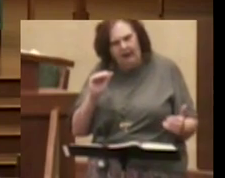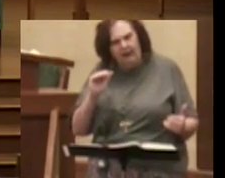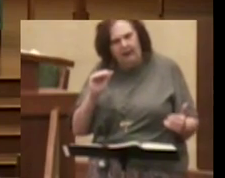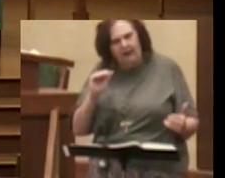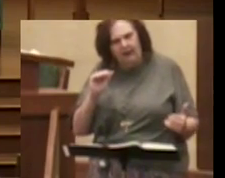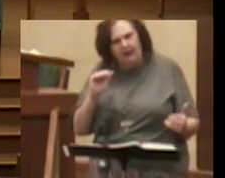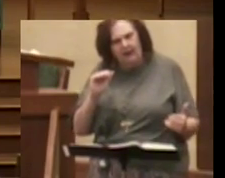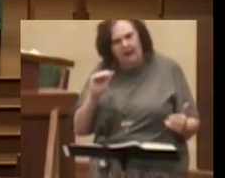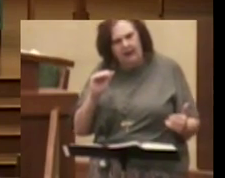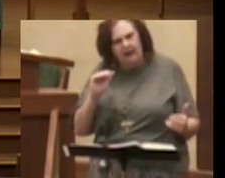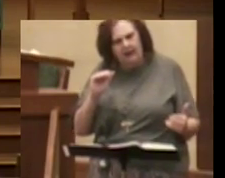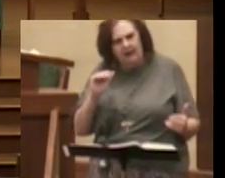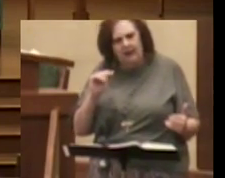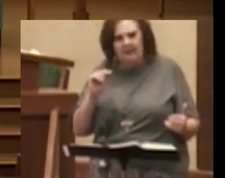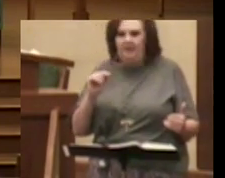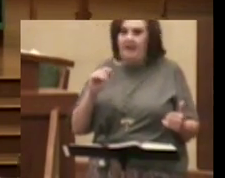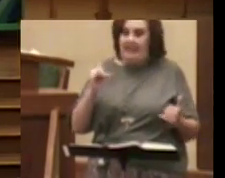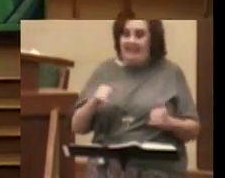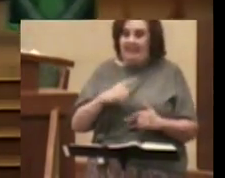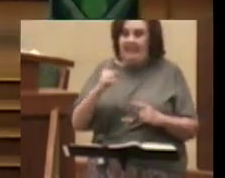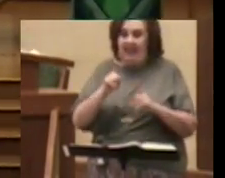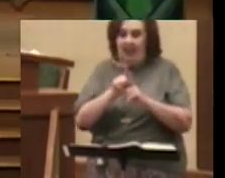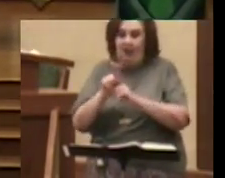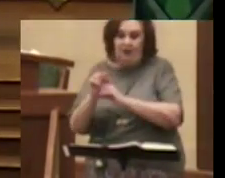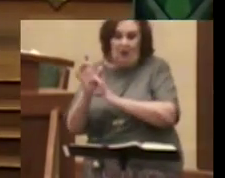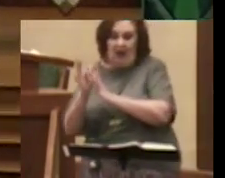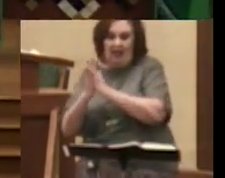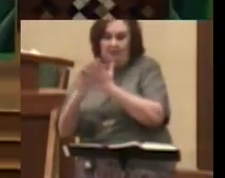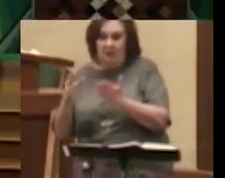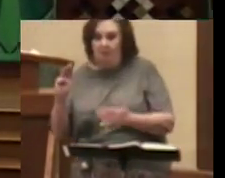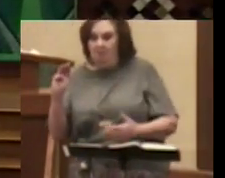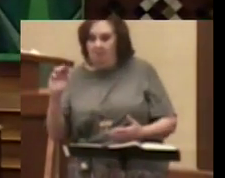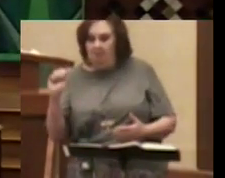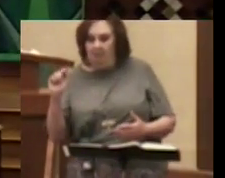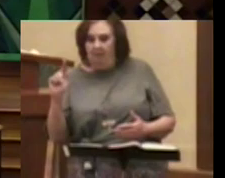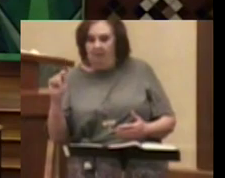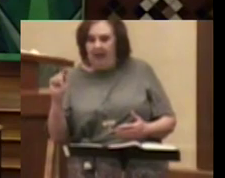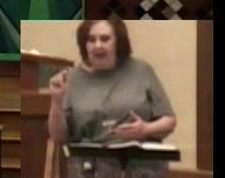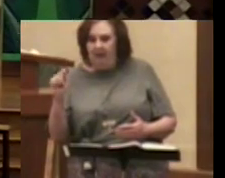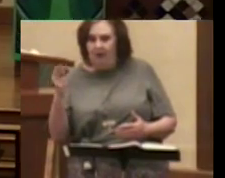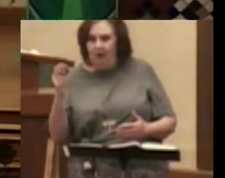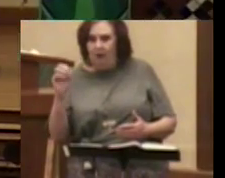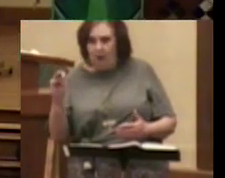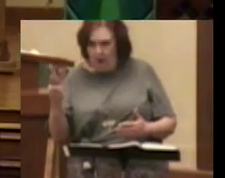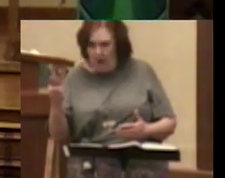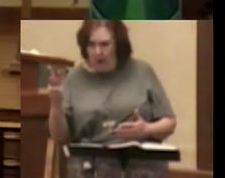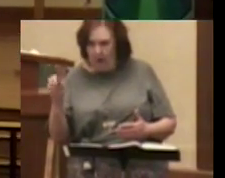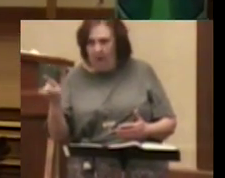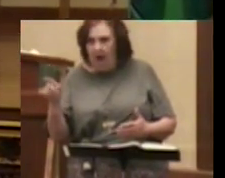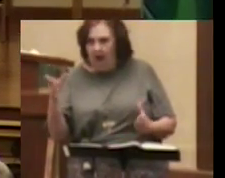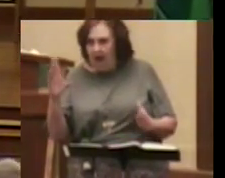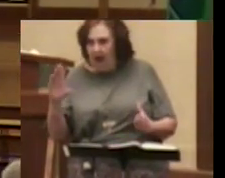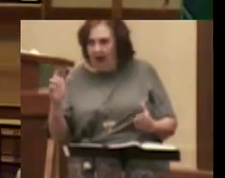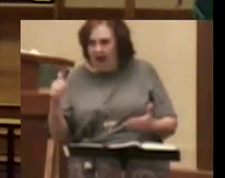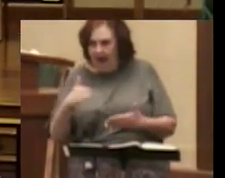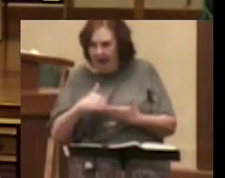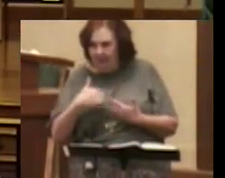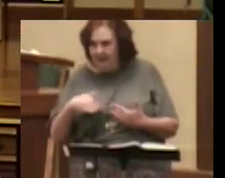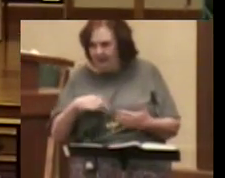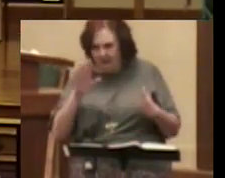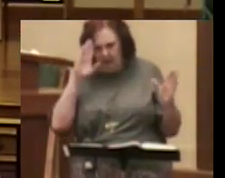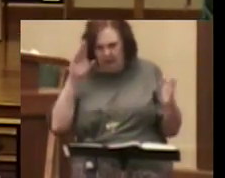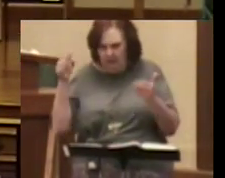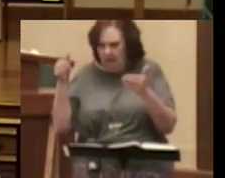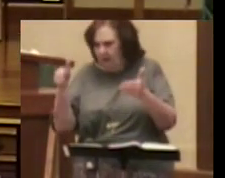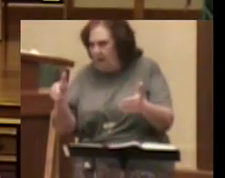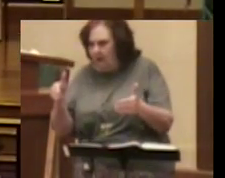It is in the gospel today that Jesus helps us to reorient our thoughts when we are seeking the help